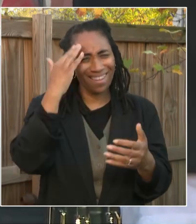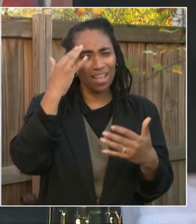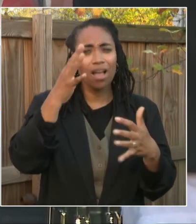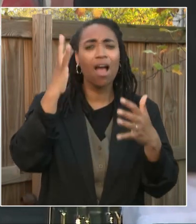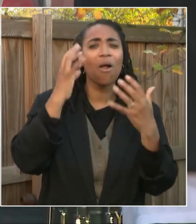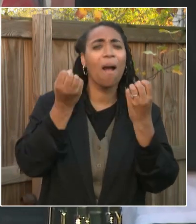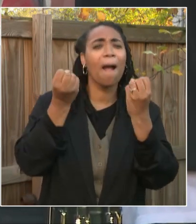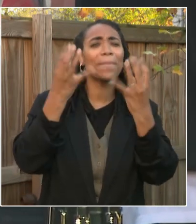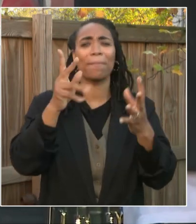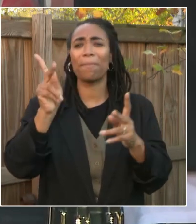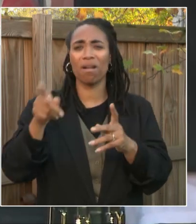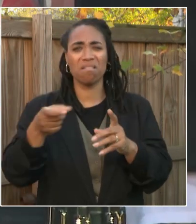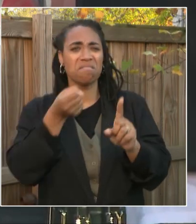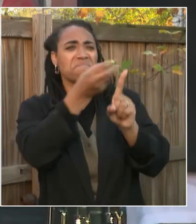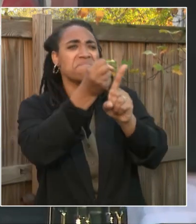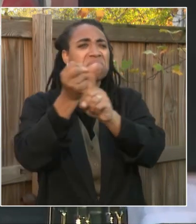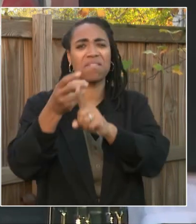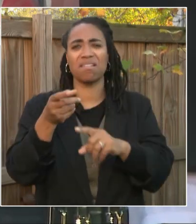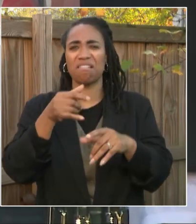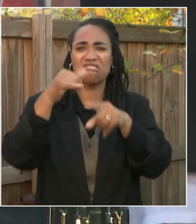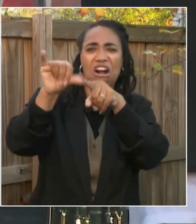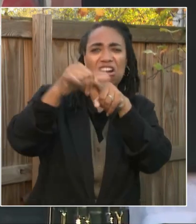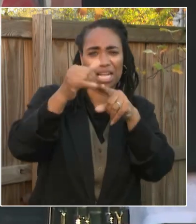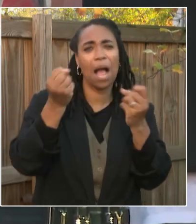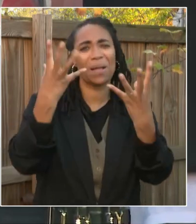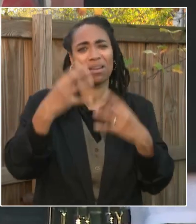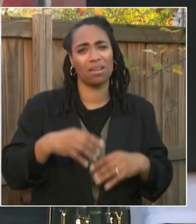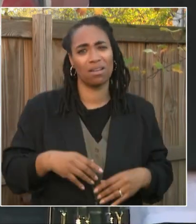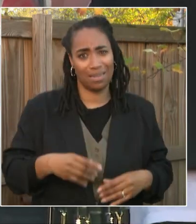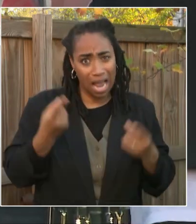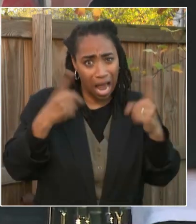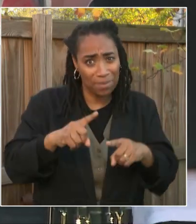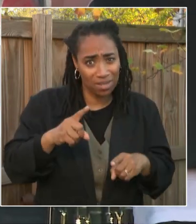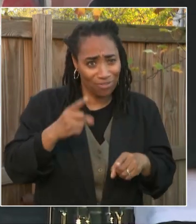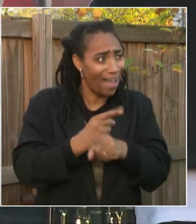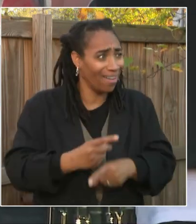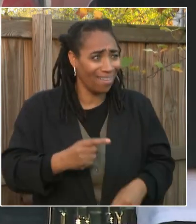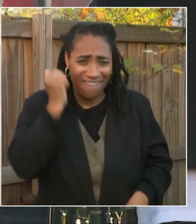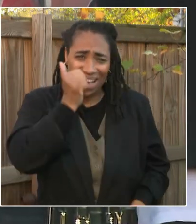I'm just, Mo, yes, please give it up to Ron Moten.